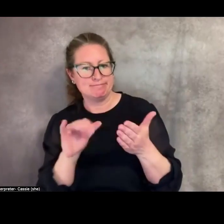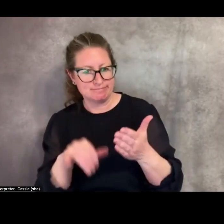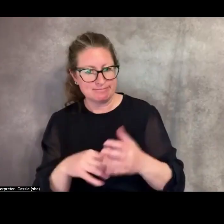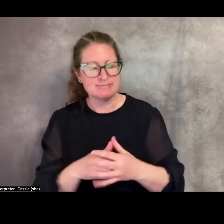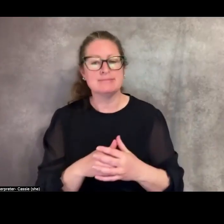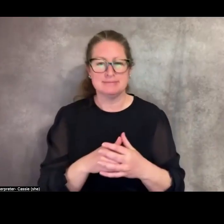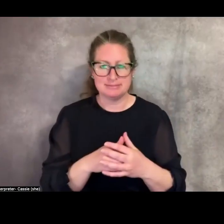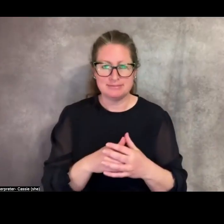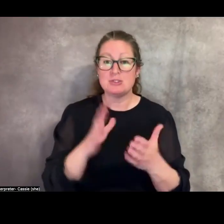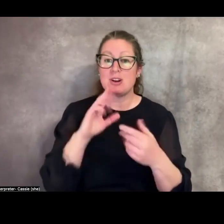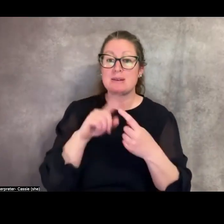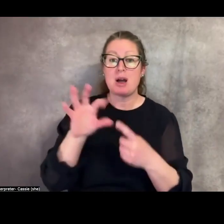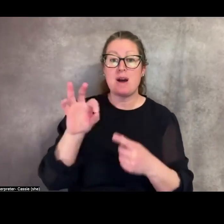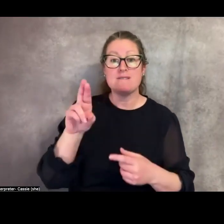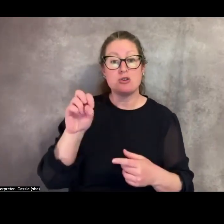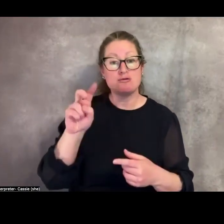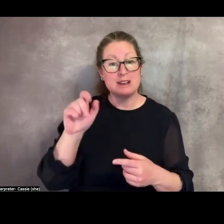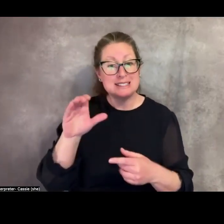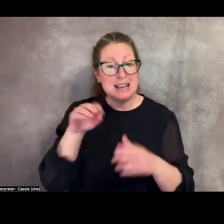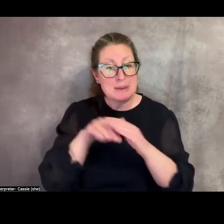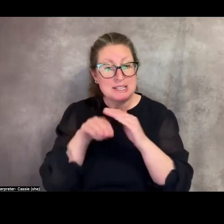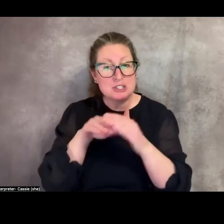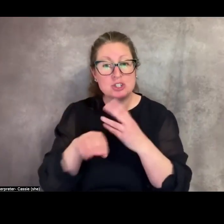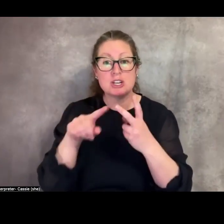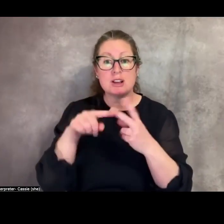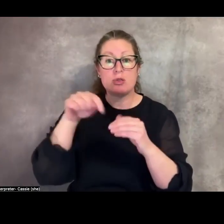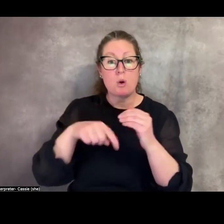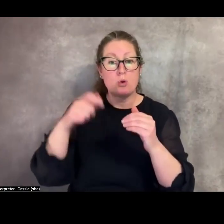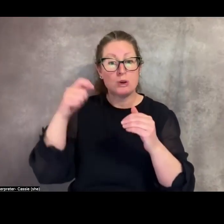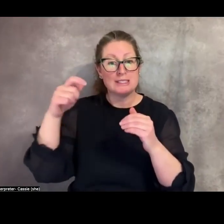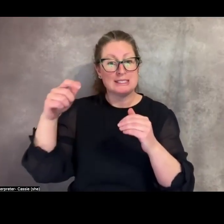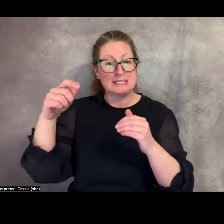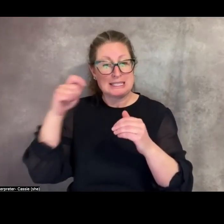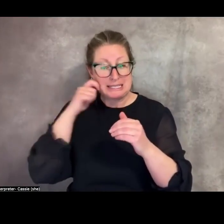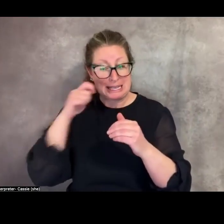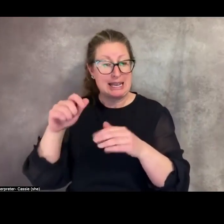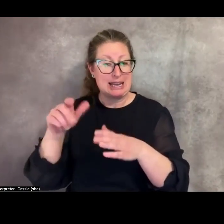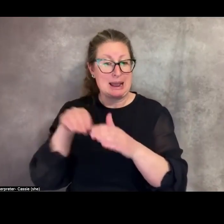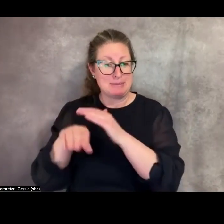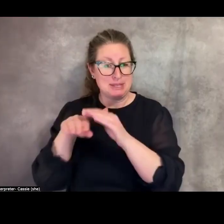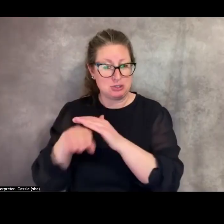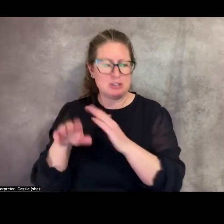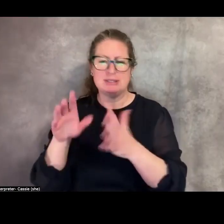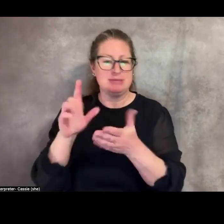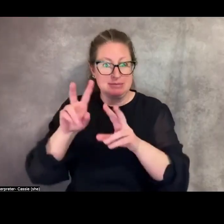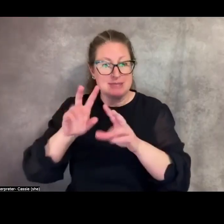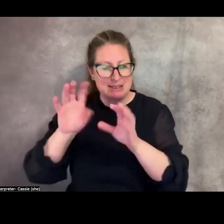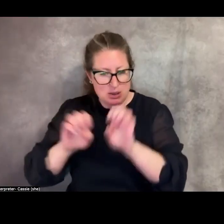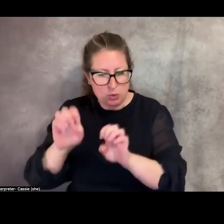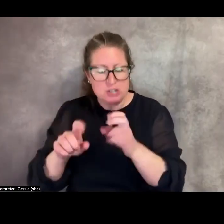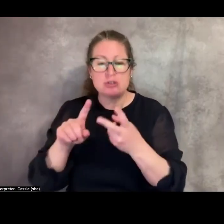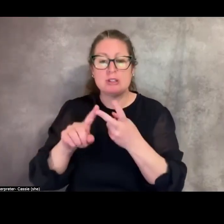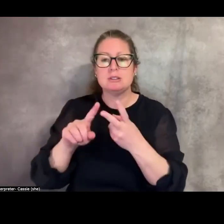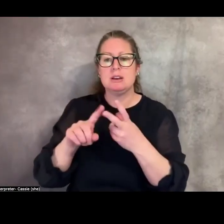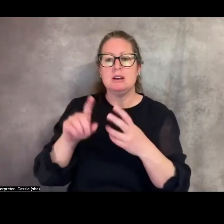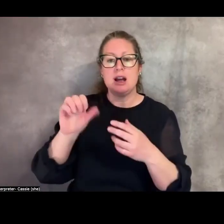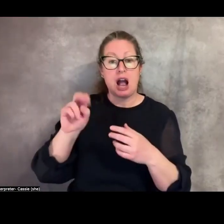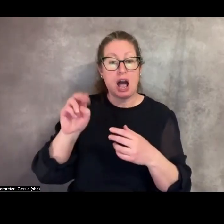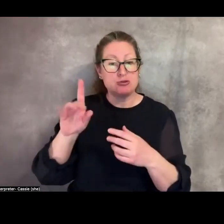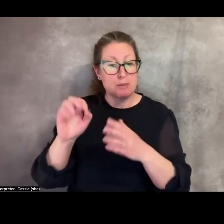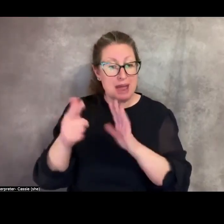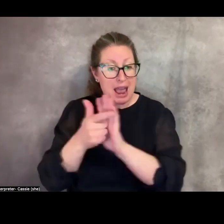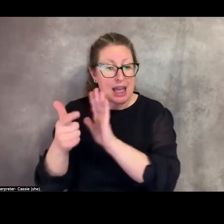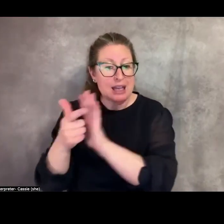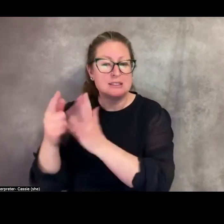forensic admissions, thorough skin assessments for my nurses, the ProSet score, visit policy, contraband. There was